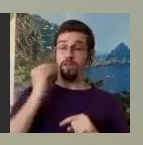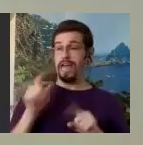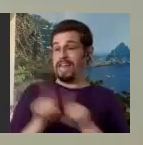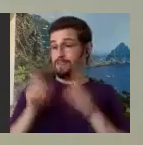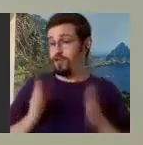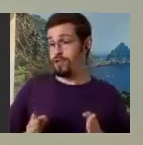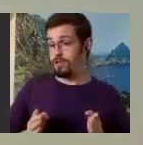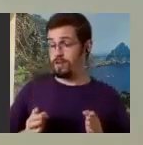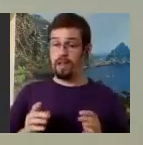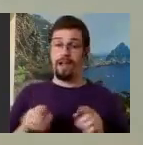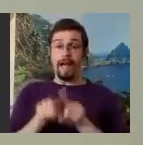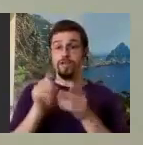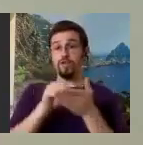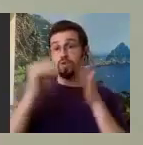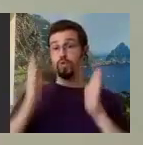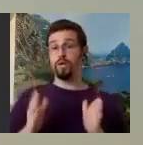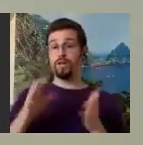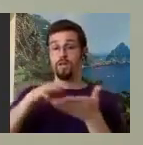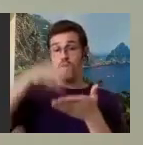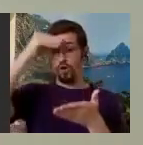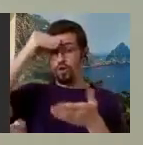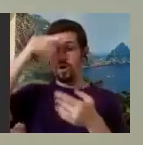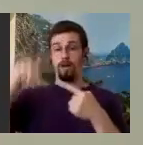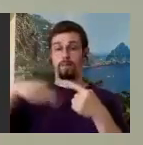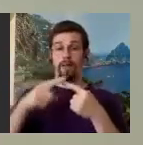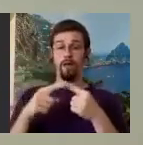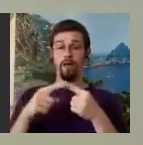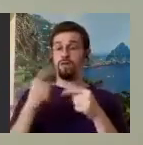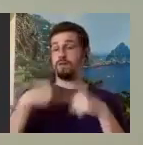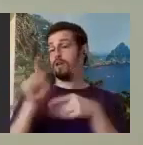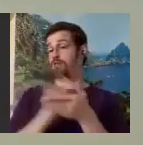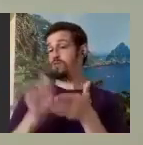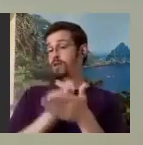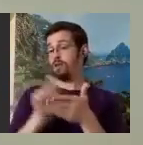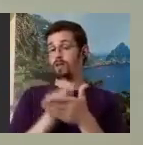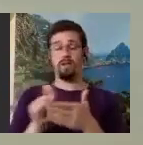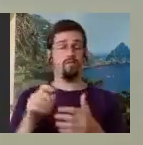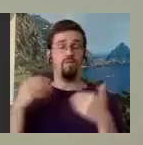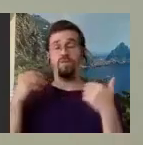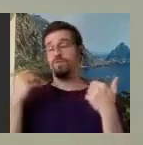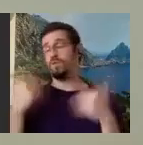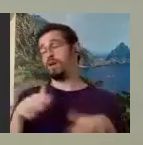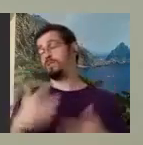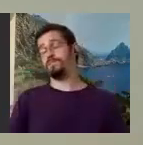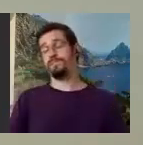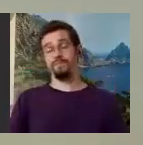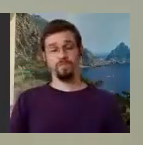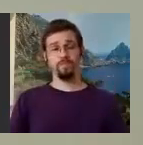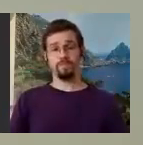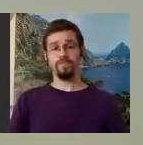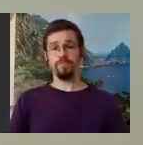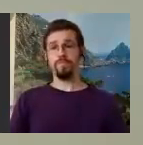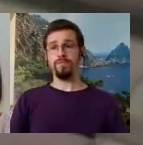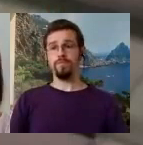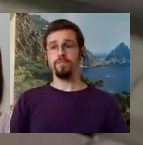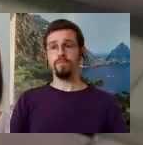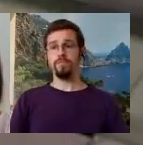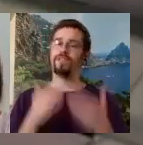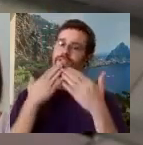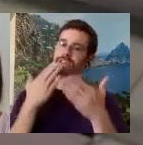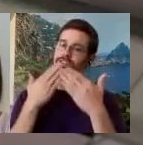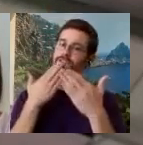questions and learn much more. So it was, again, a very, very huge experience for me as